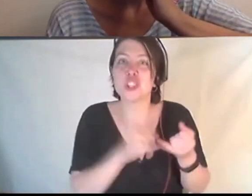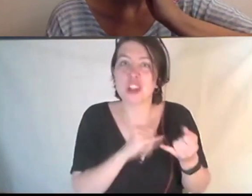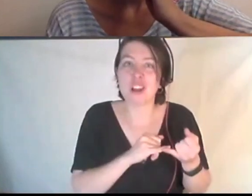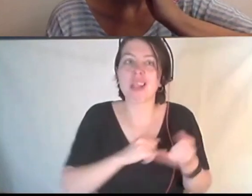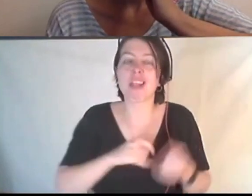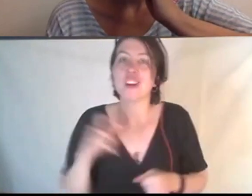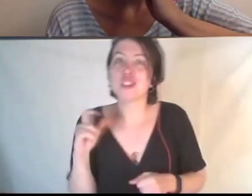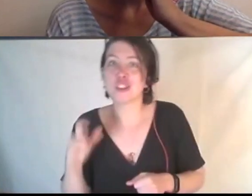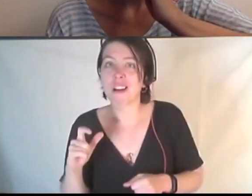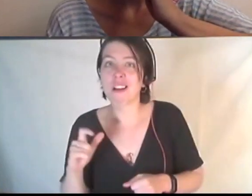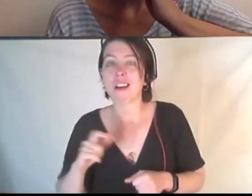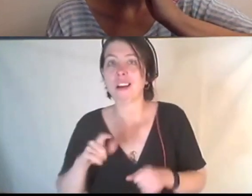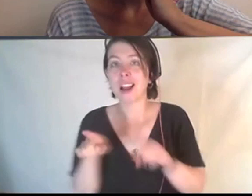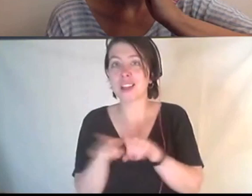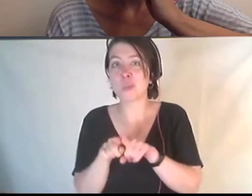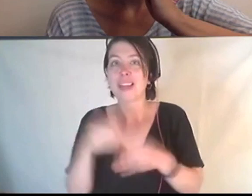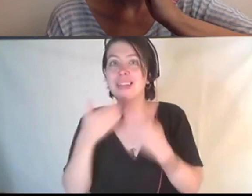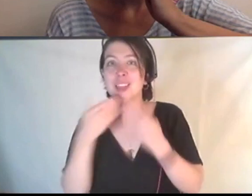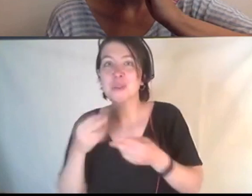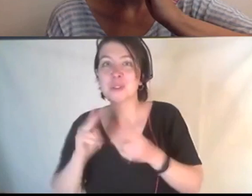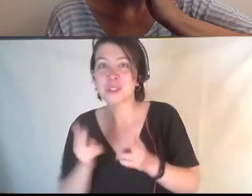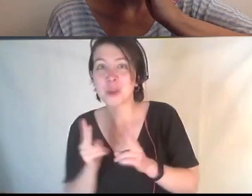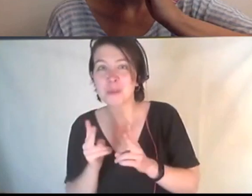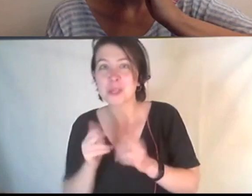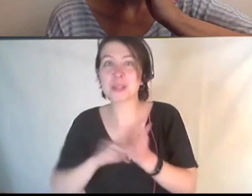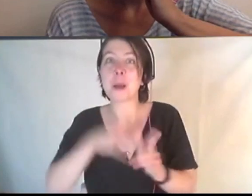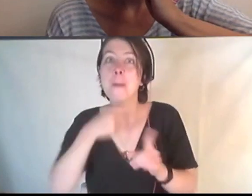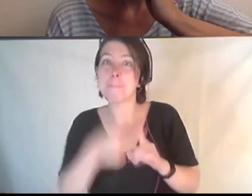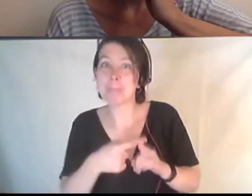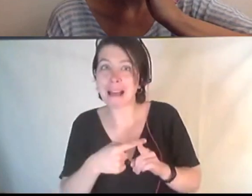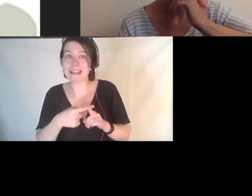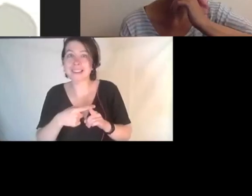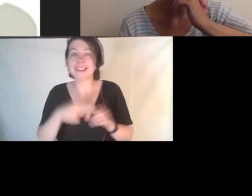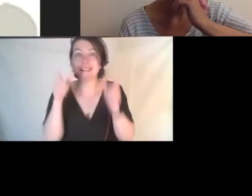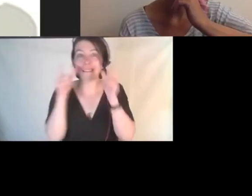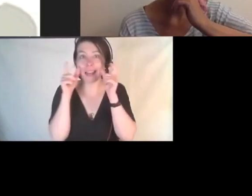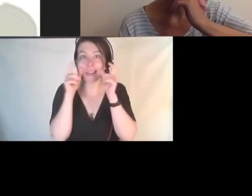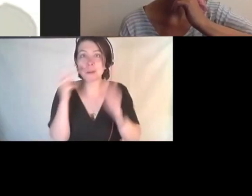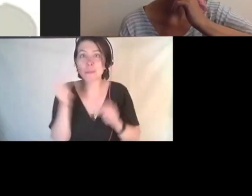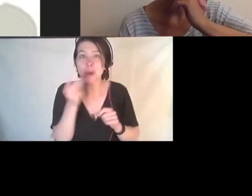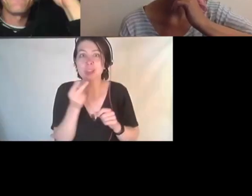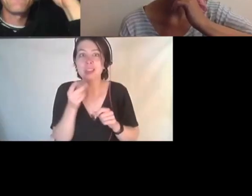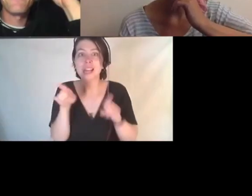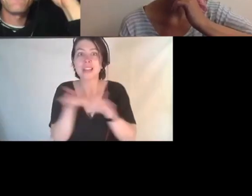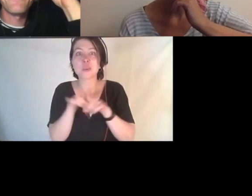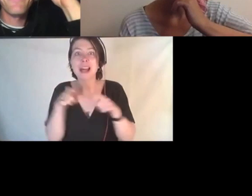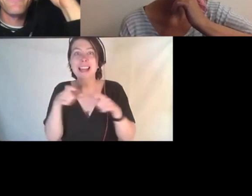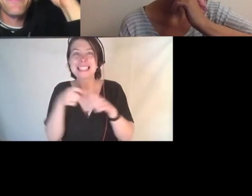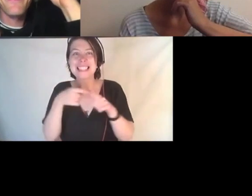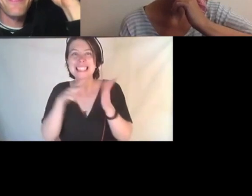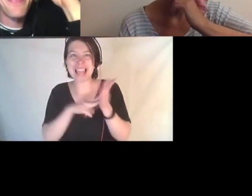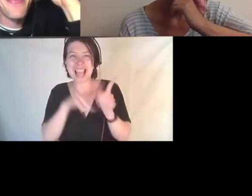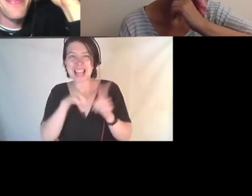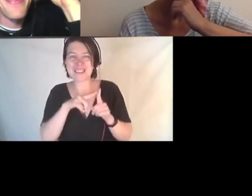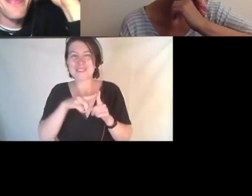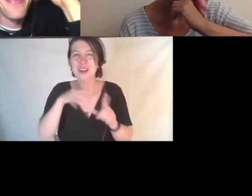Catherine and Max, Dave, of course, as well, who's been working in the background doing all the technical stuff. But